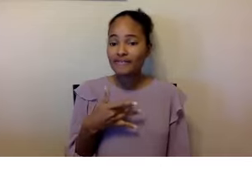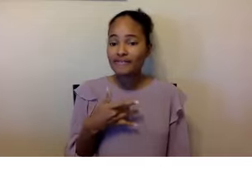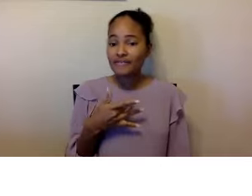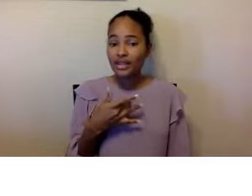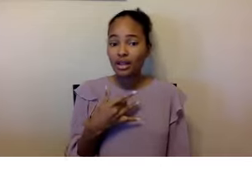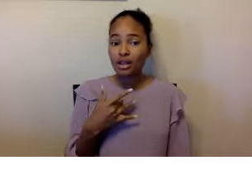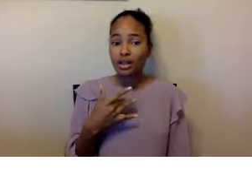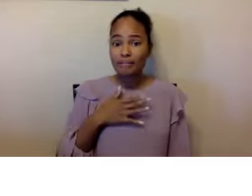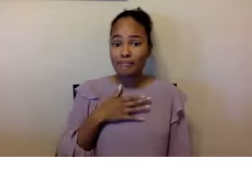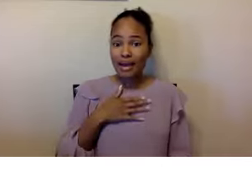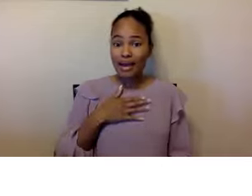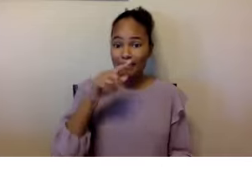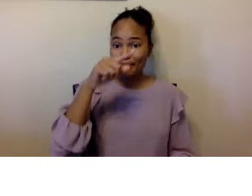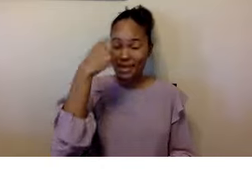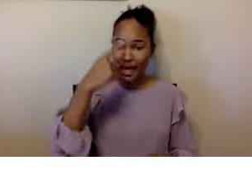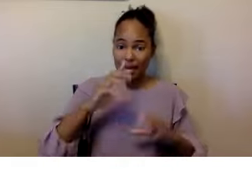circles,